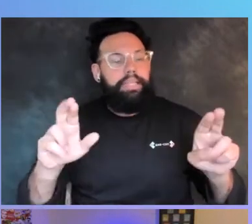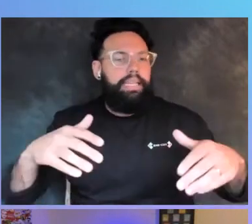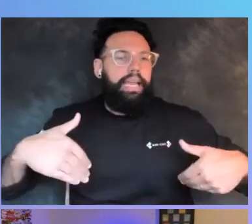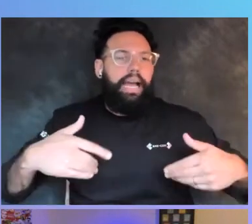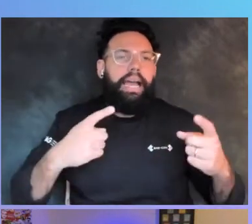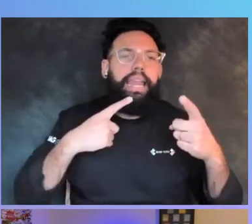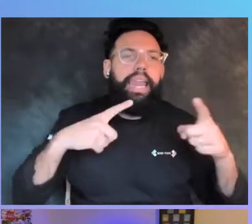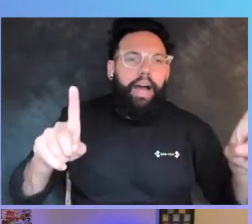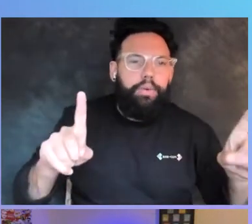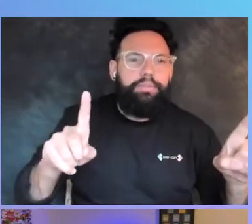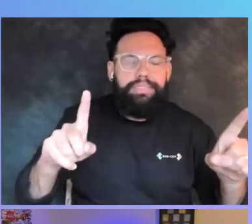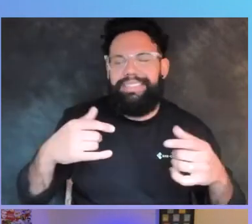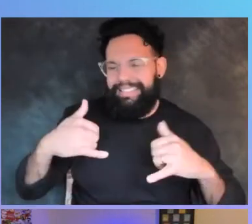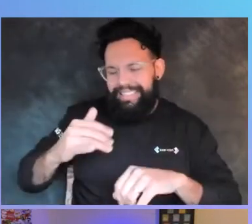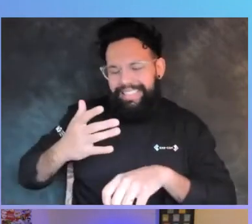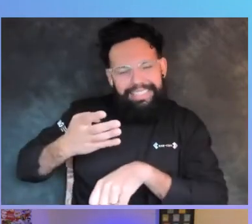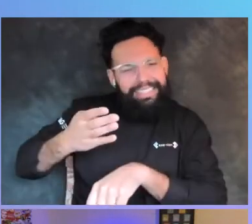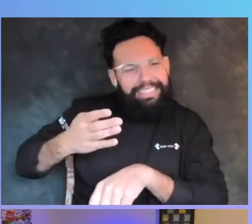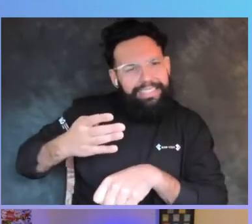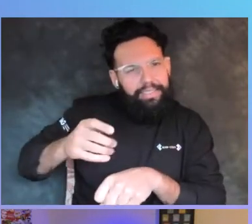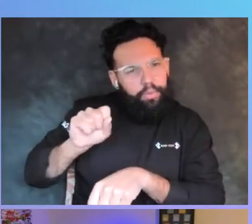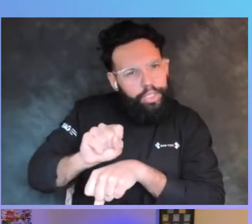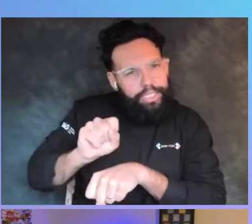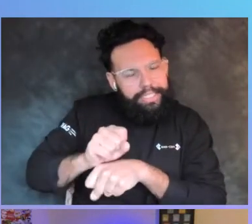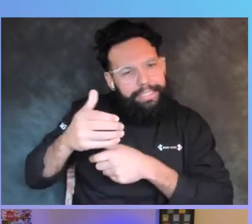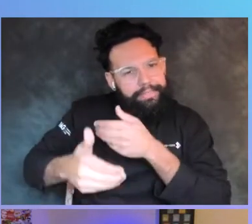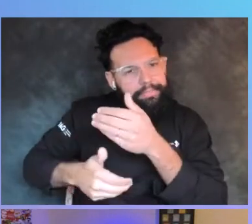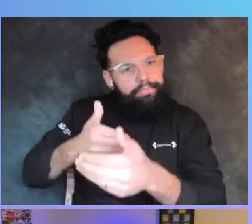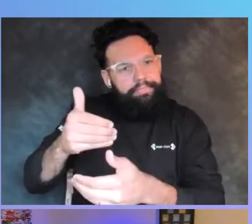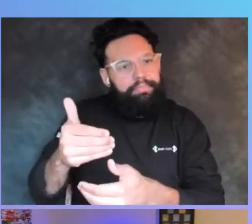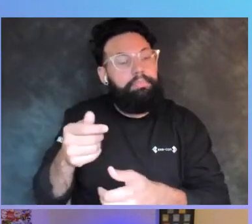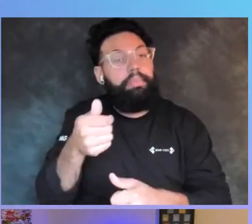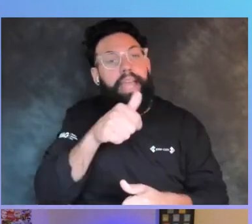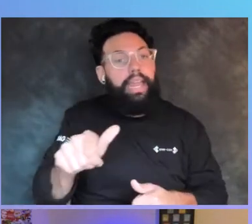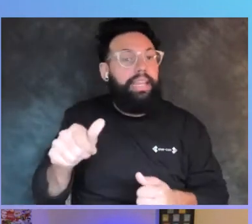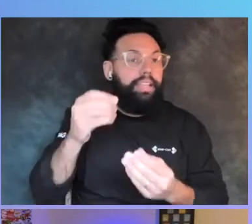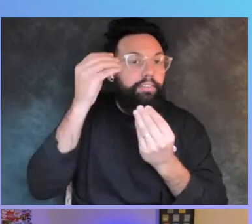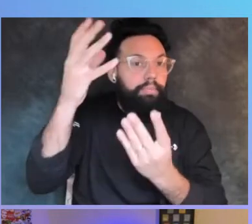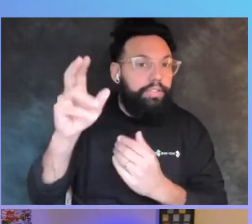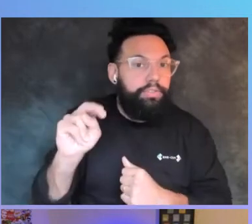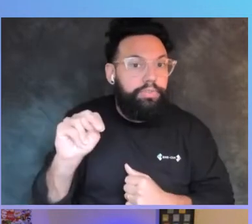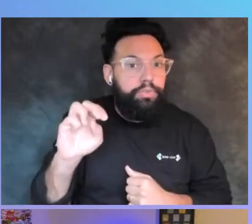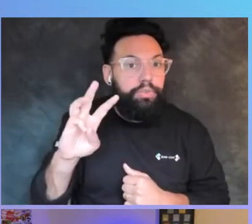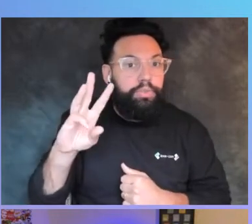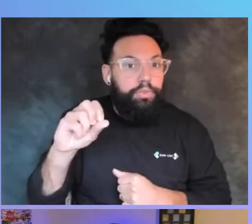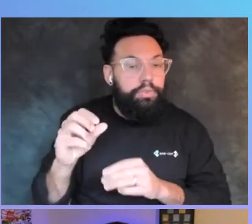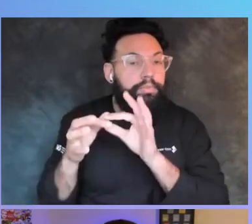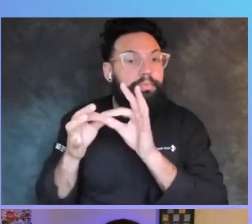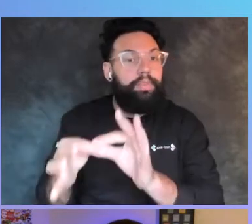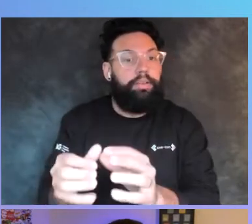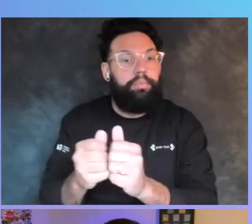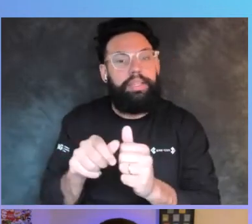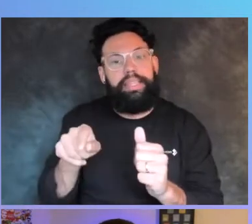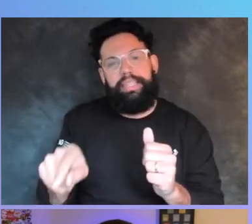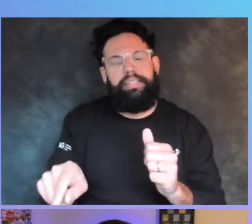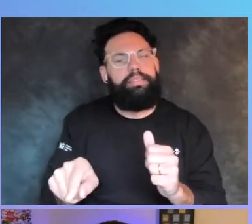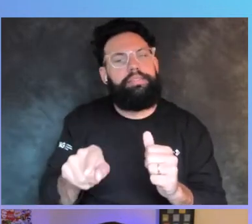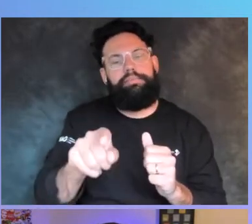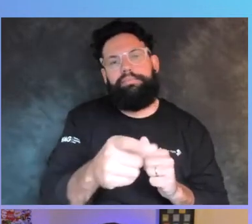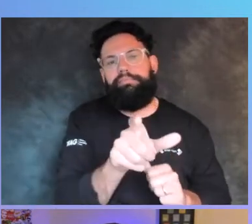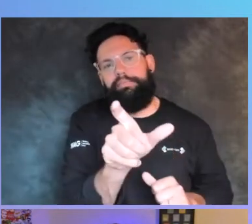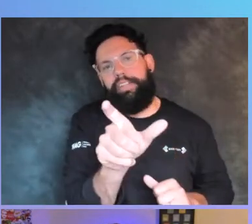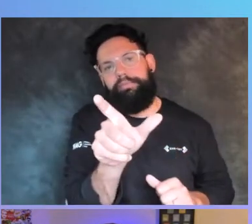still definitely in the works. However, you can stay up to date with any news and updates for this and anything Deque related on our